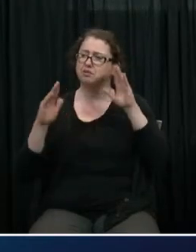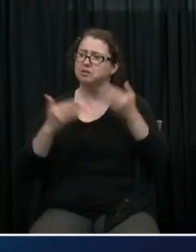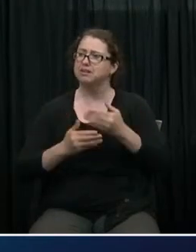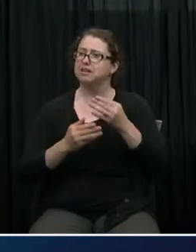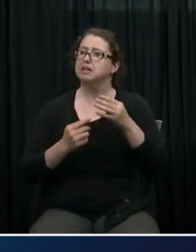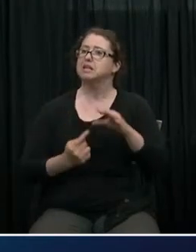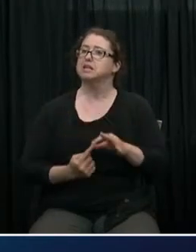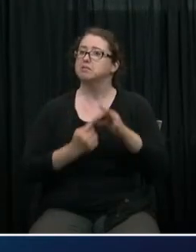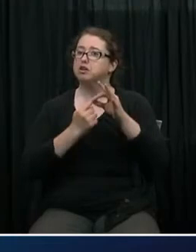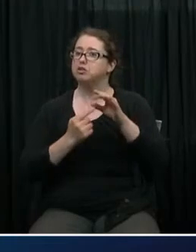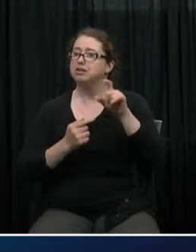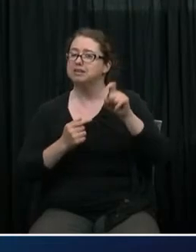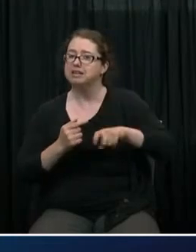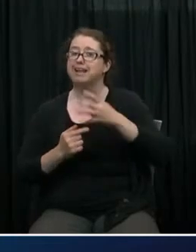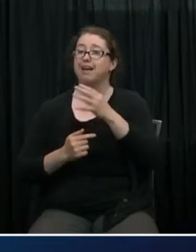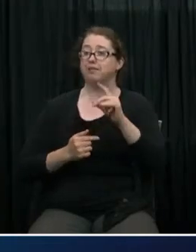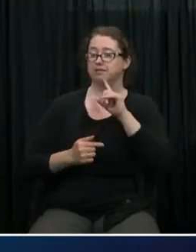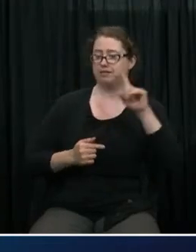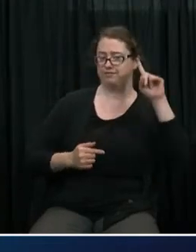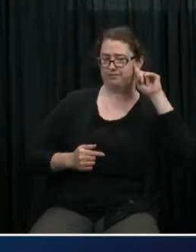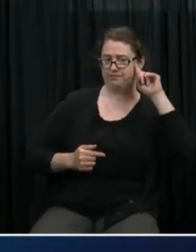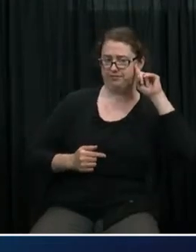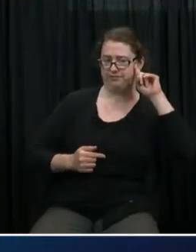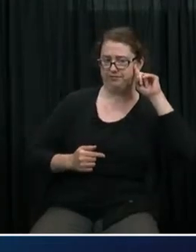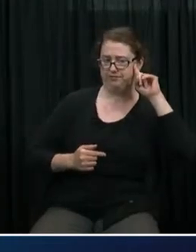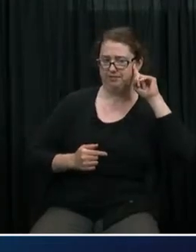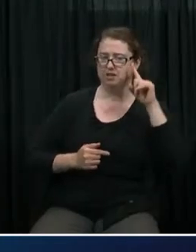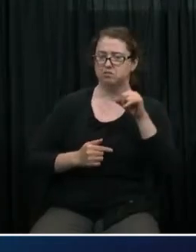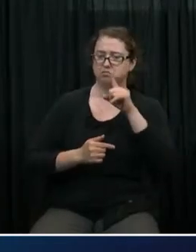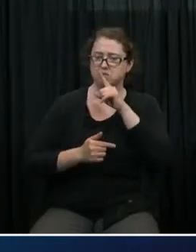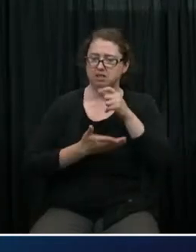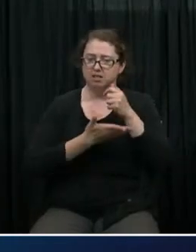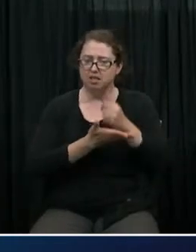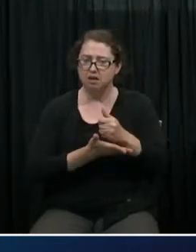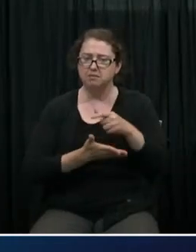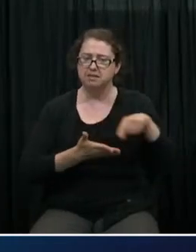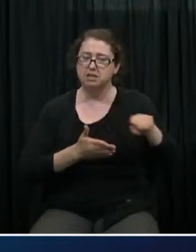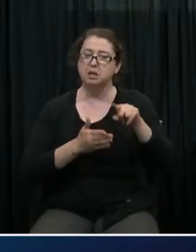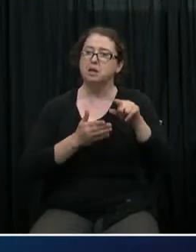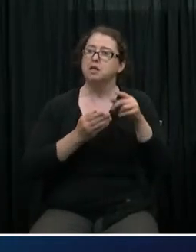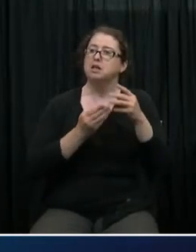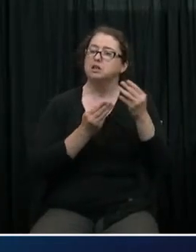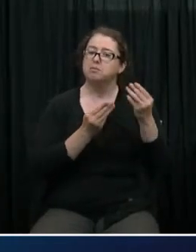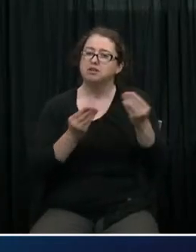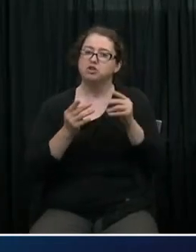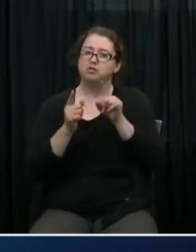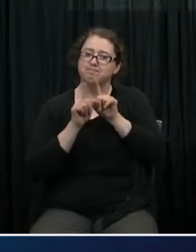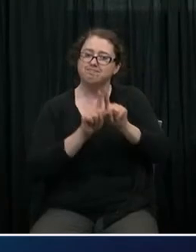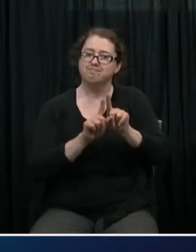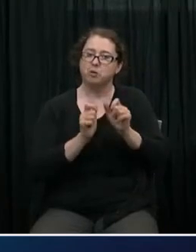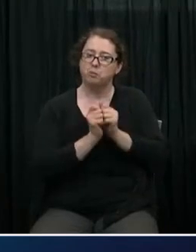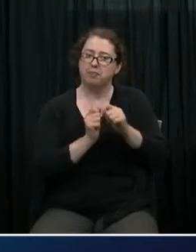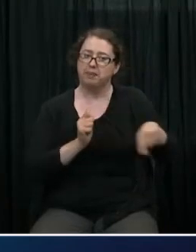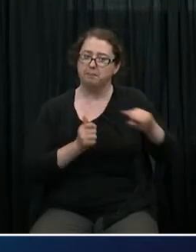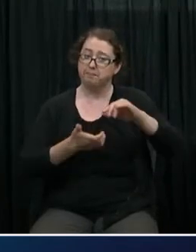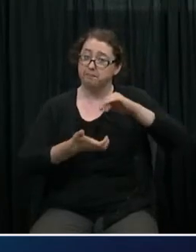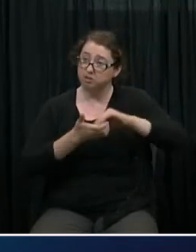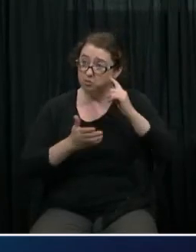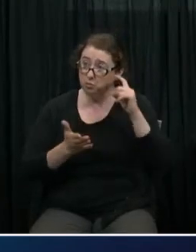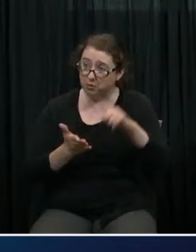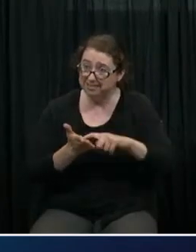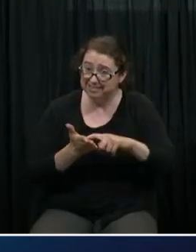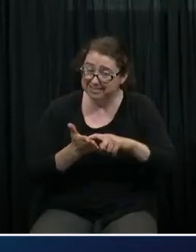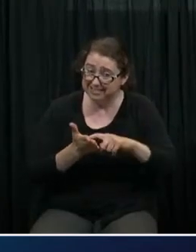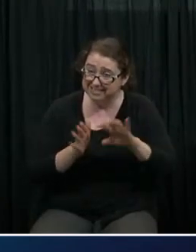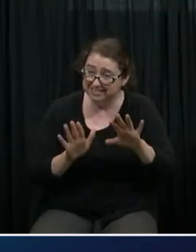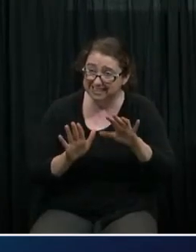deaf, along with seeking opportunities to minister with them. You notice that, right? Not